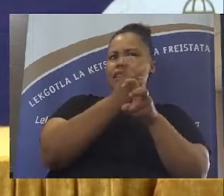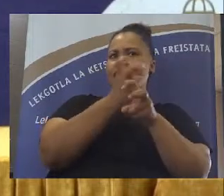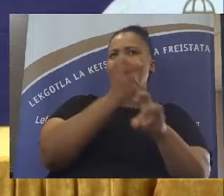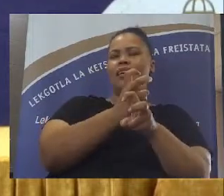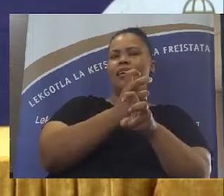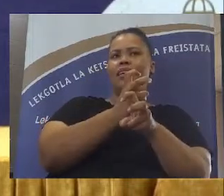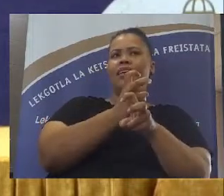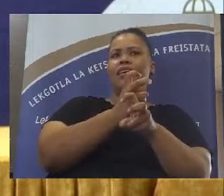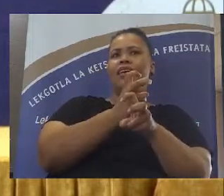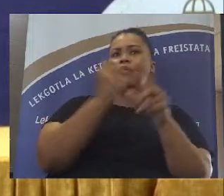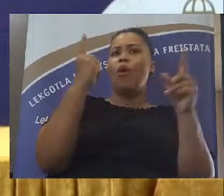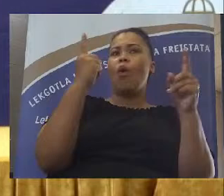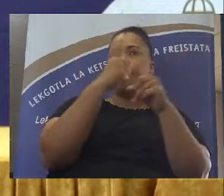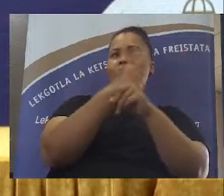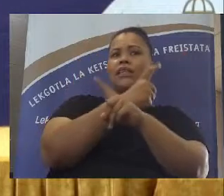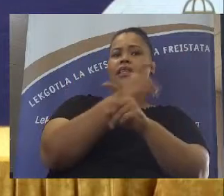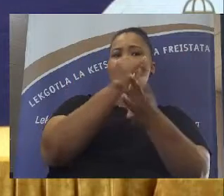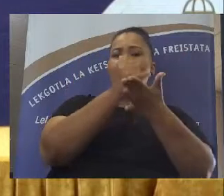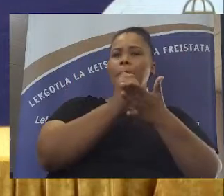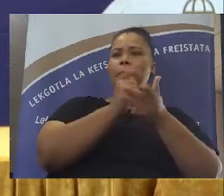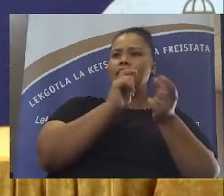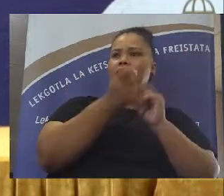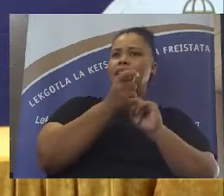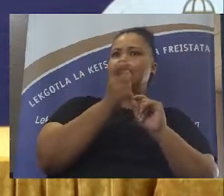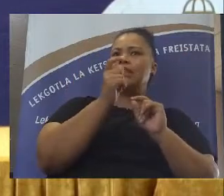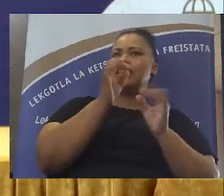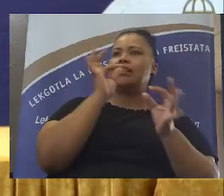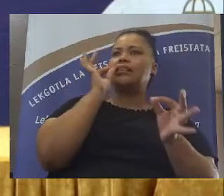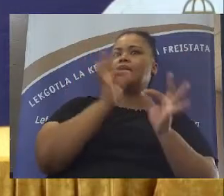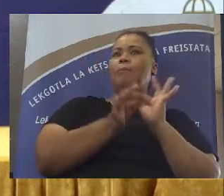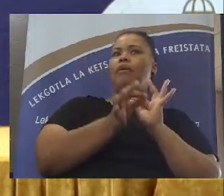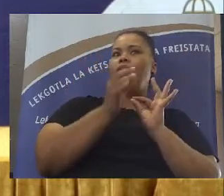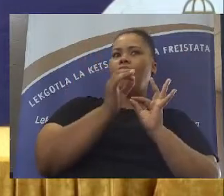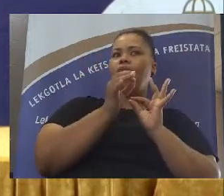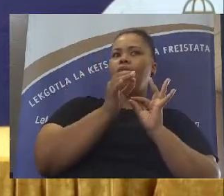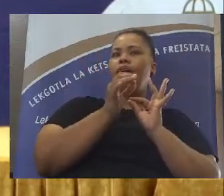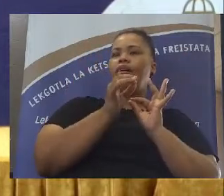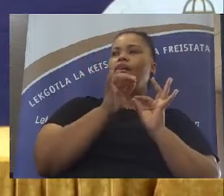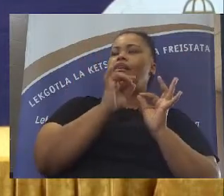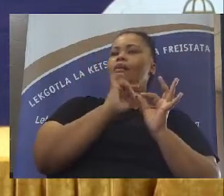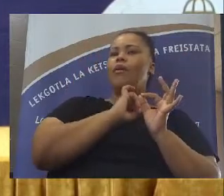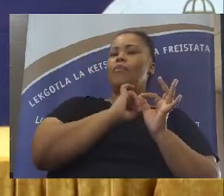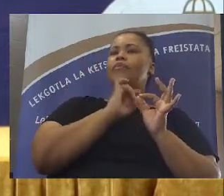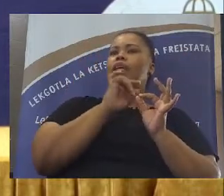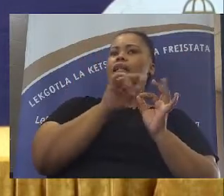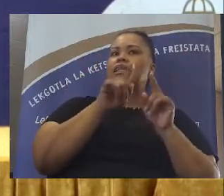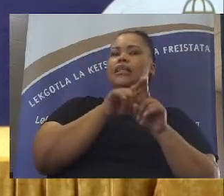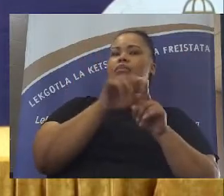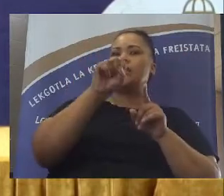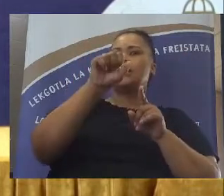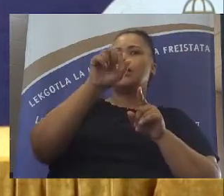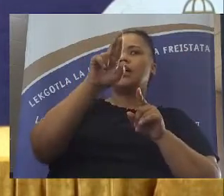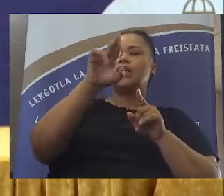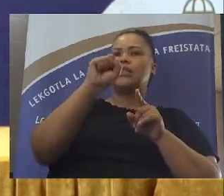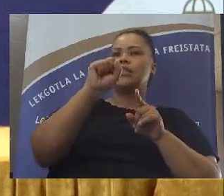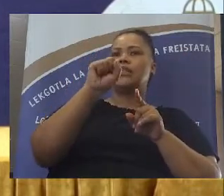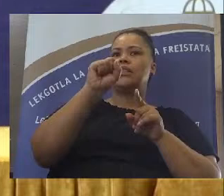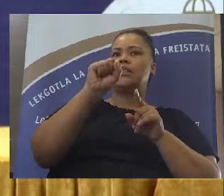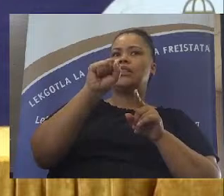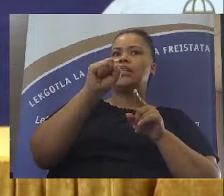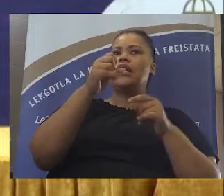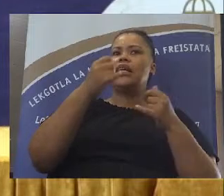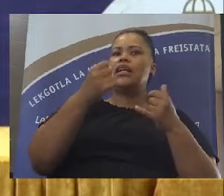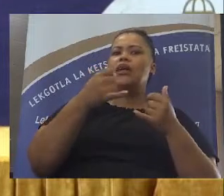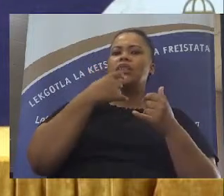You must help us. You must simplify that. Make it easier. Because it even comes to SARS. Because at the moment, SARS say it's